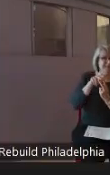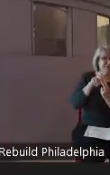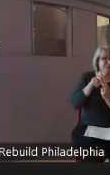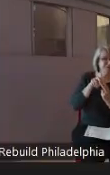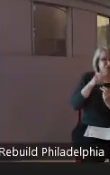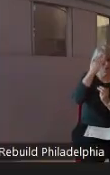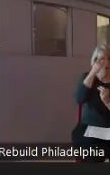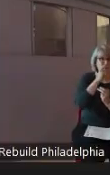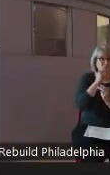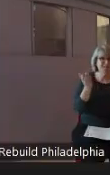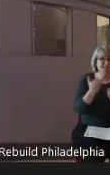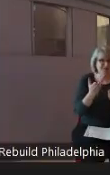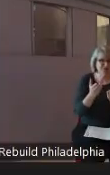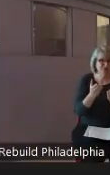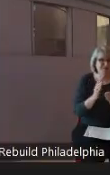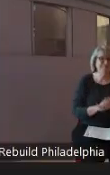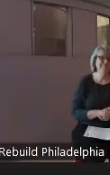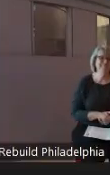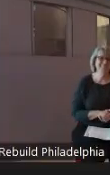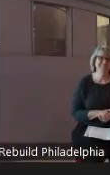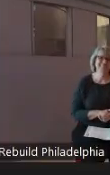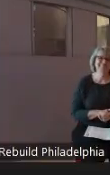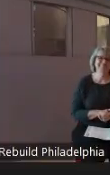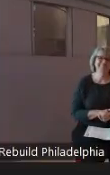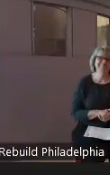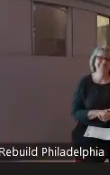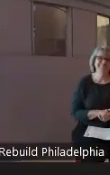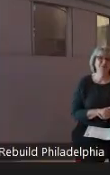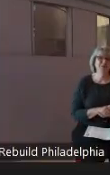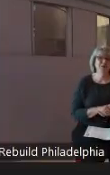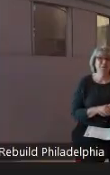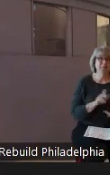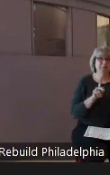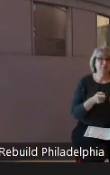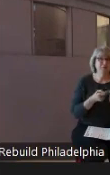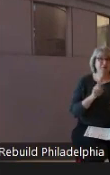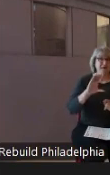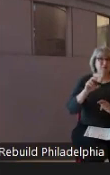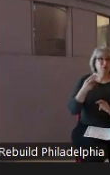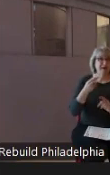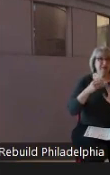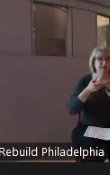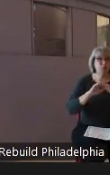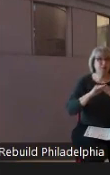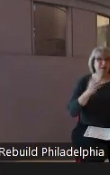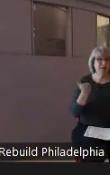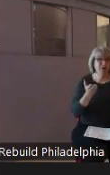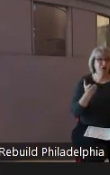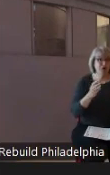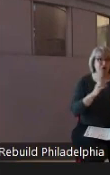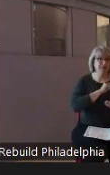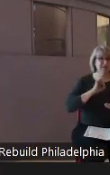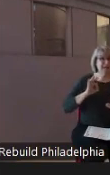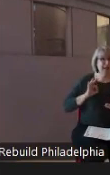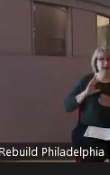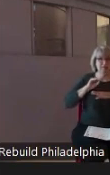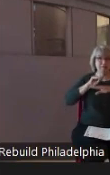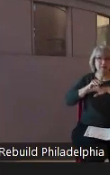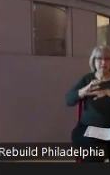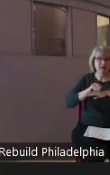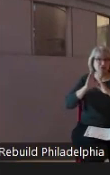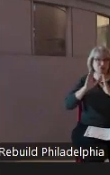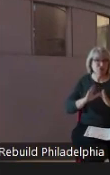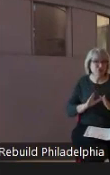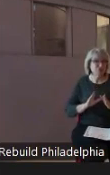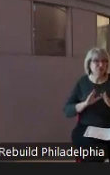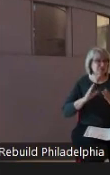so we know who's in the room when I give you a shout out. So do we have any folks from the Carousel House community? That's staff, advisory